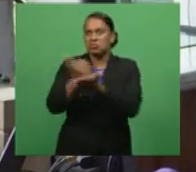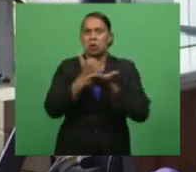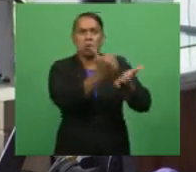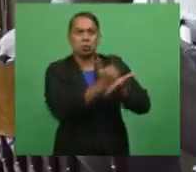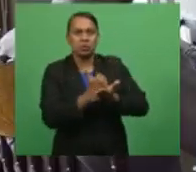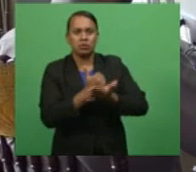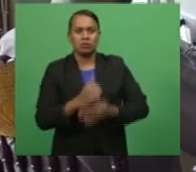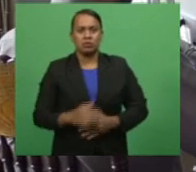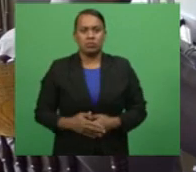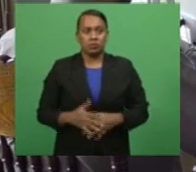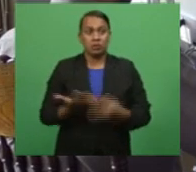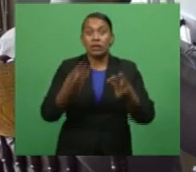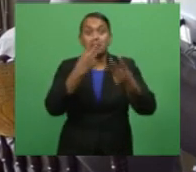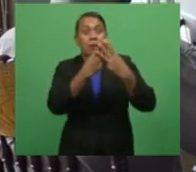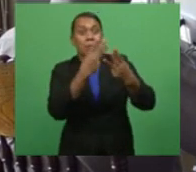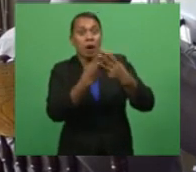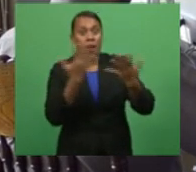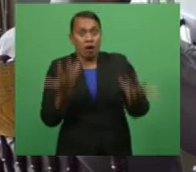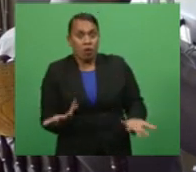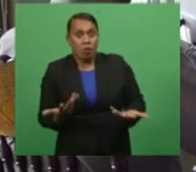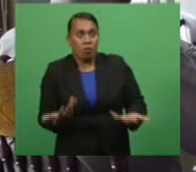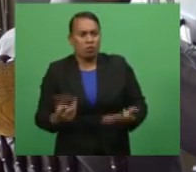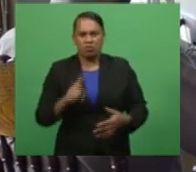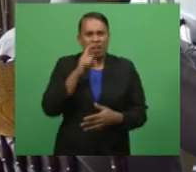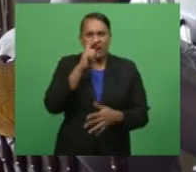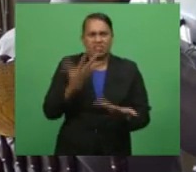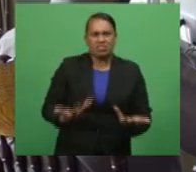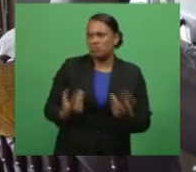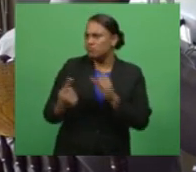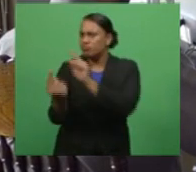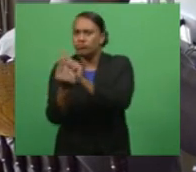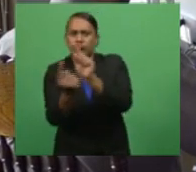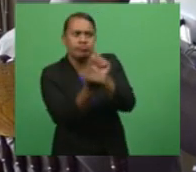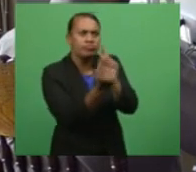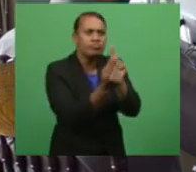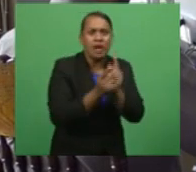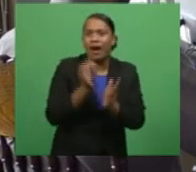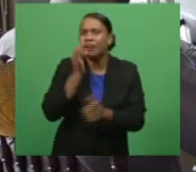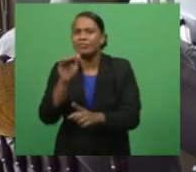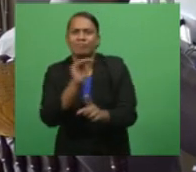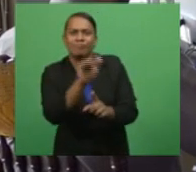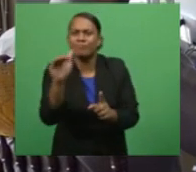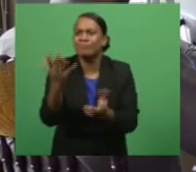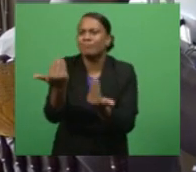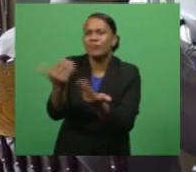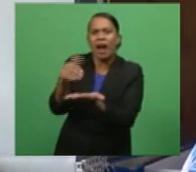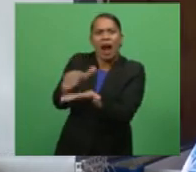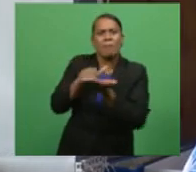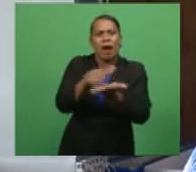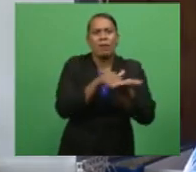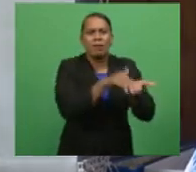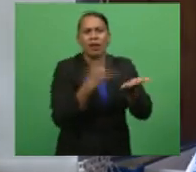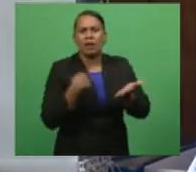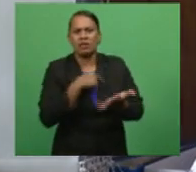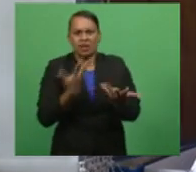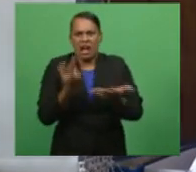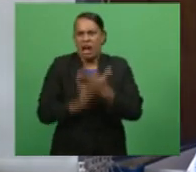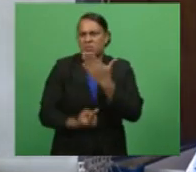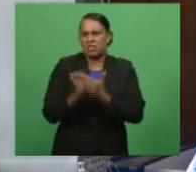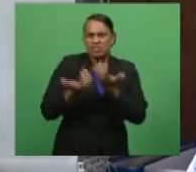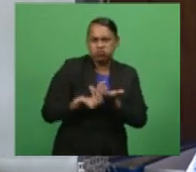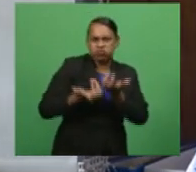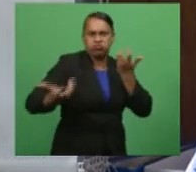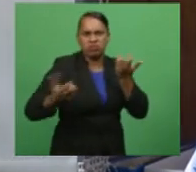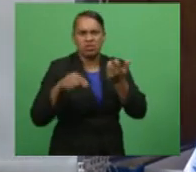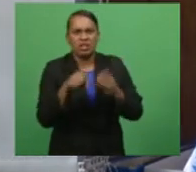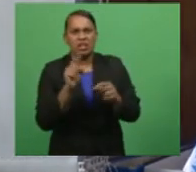SODELPA has little chance of canvassing for support until internal issues which are causing a rift are settled. Areas I'm looking at